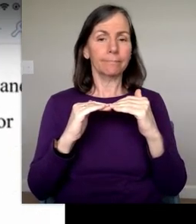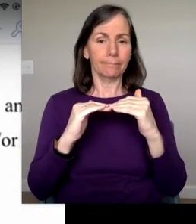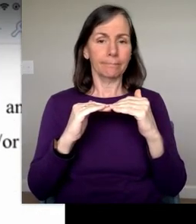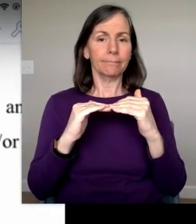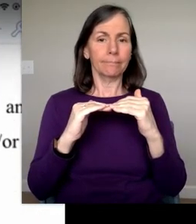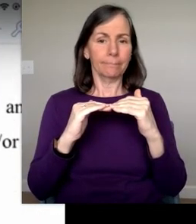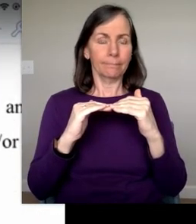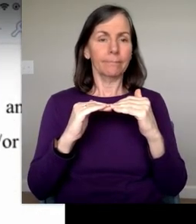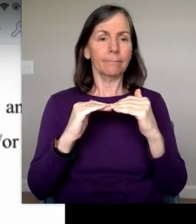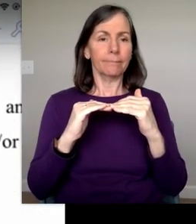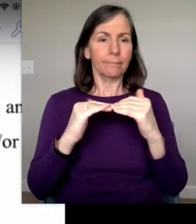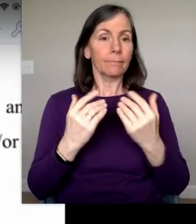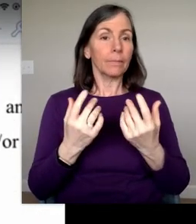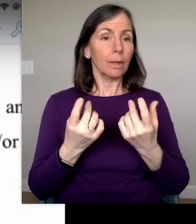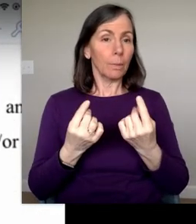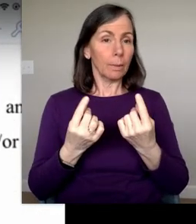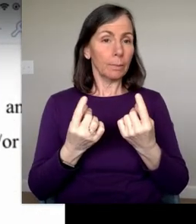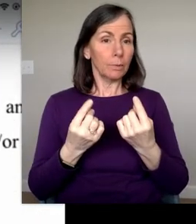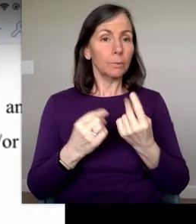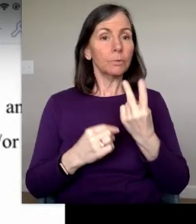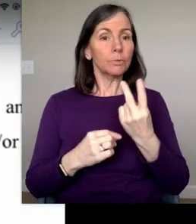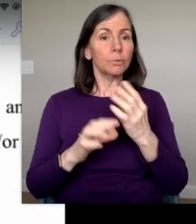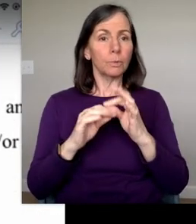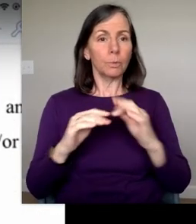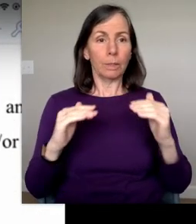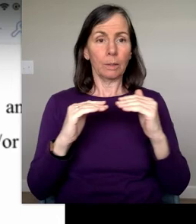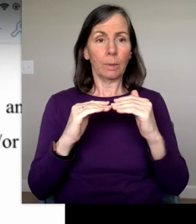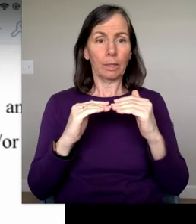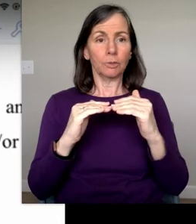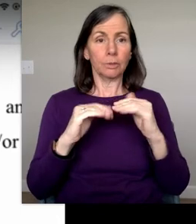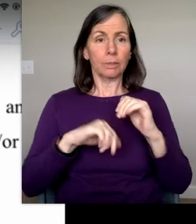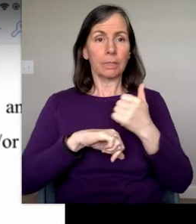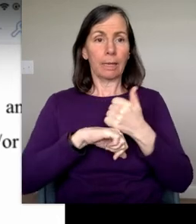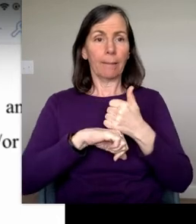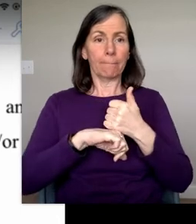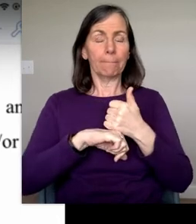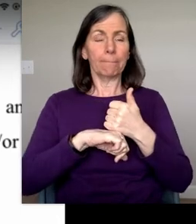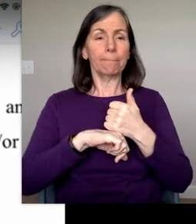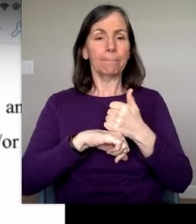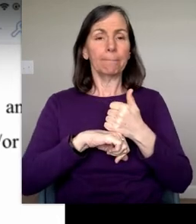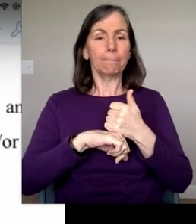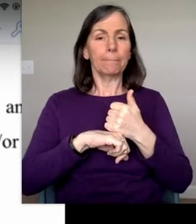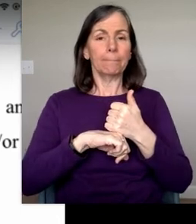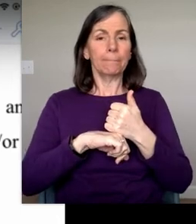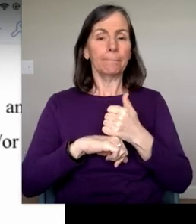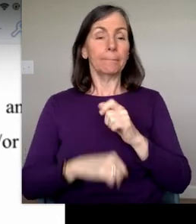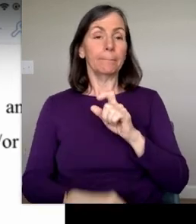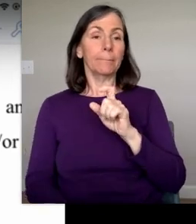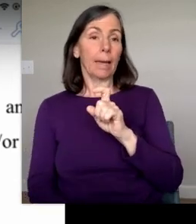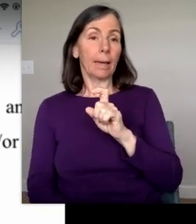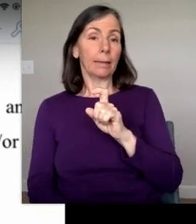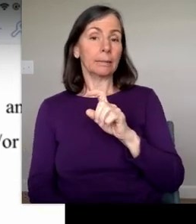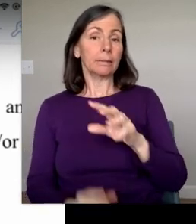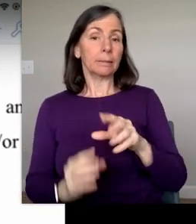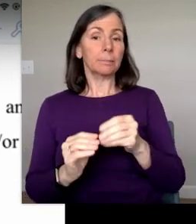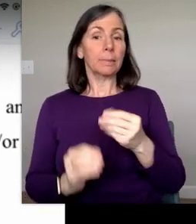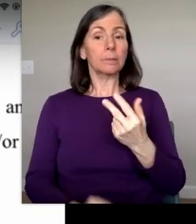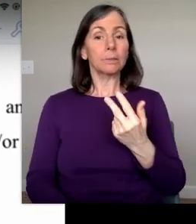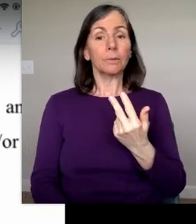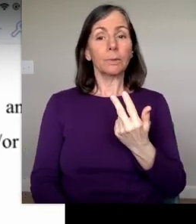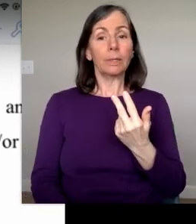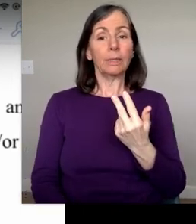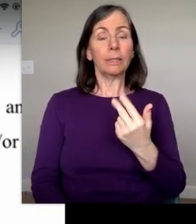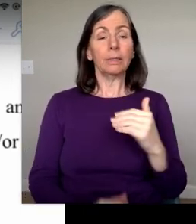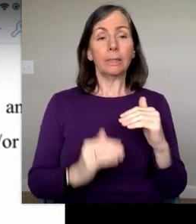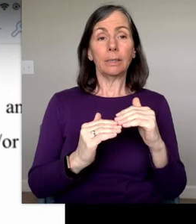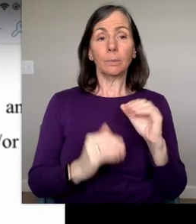So I'm going to do two equations. I'm going to say x plus 3